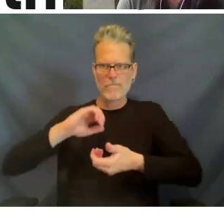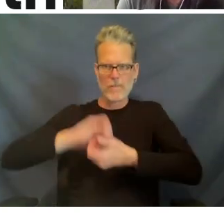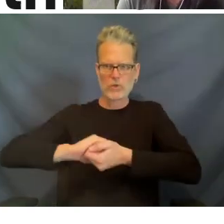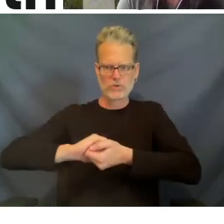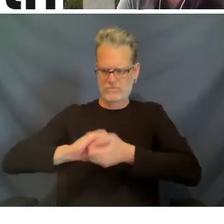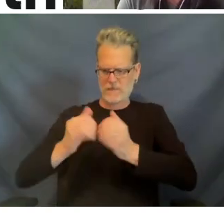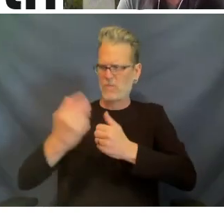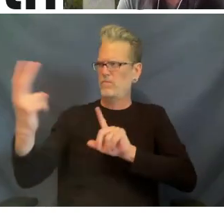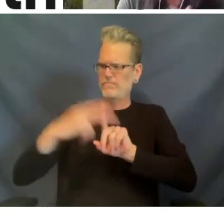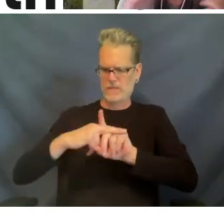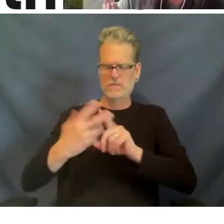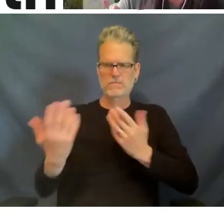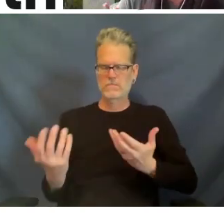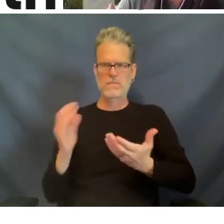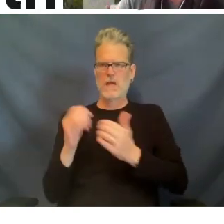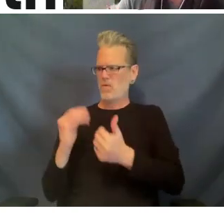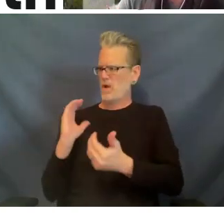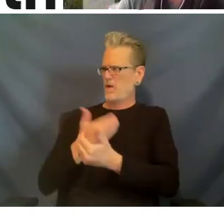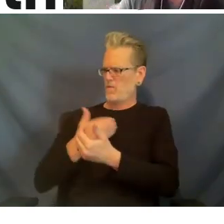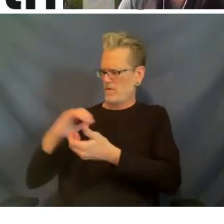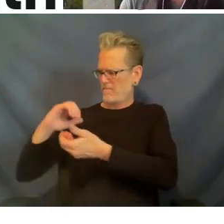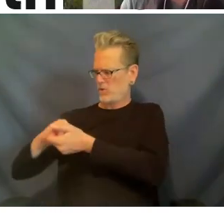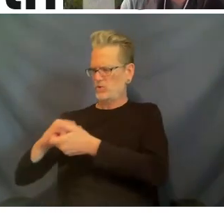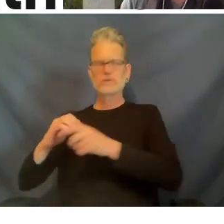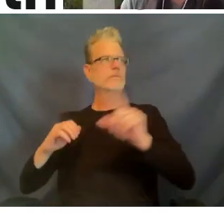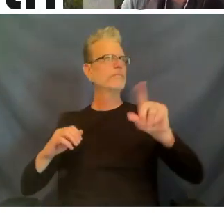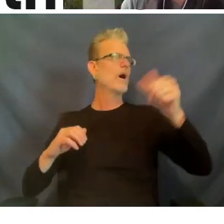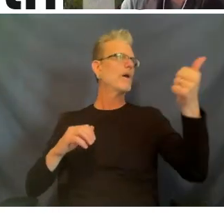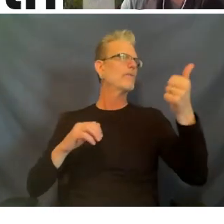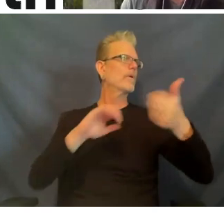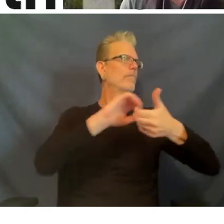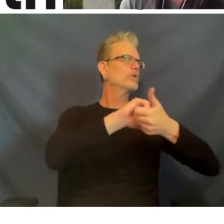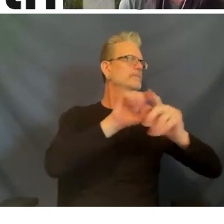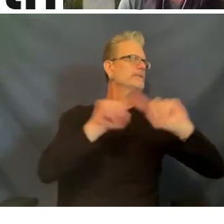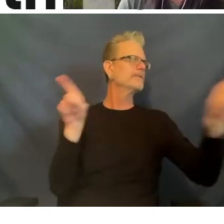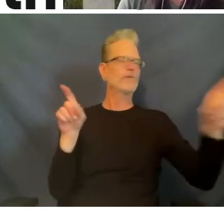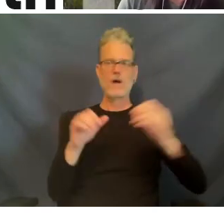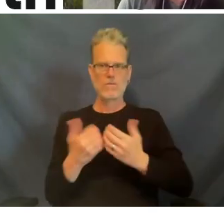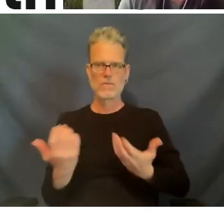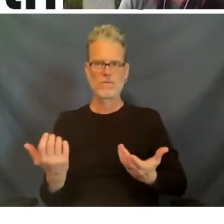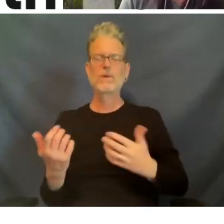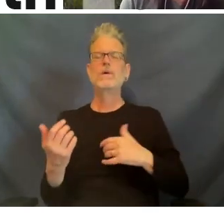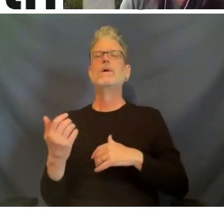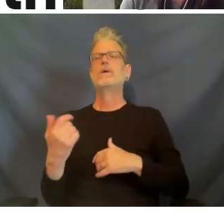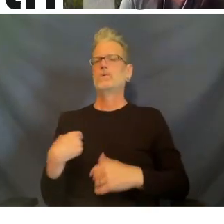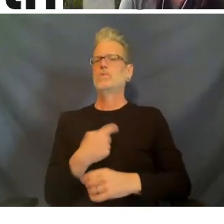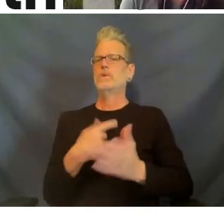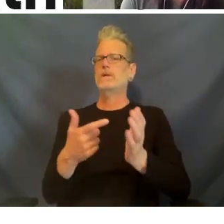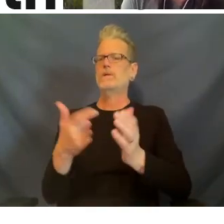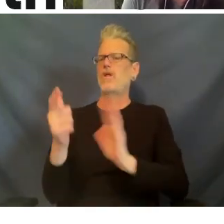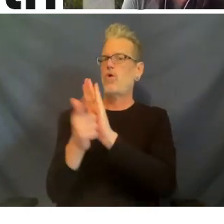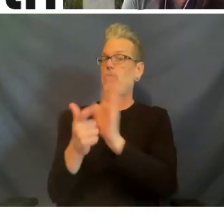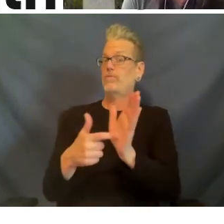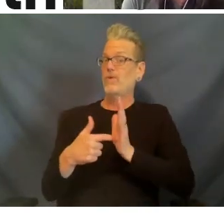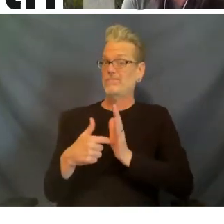How are our partnerships different from partnerships in other sectors and agencies? Well, we're required by law to manage